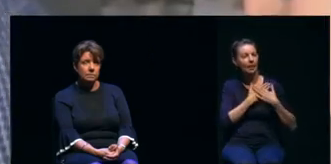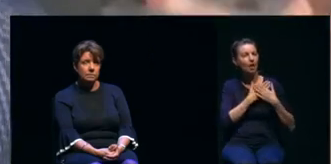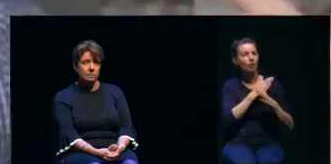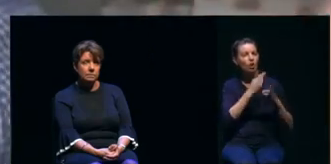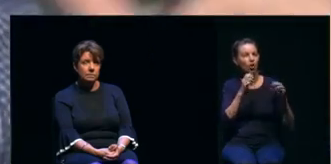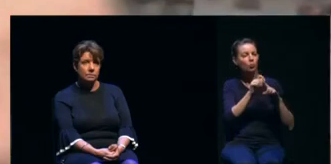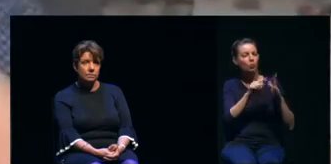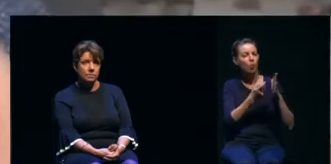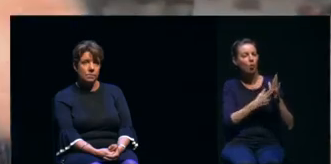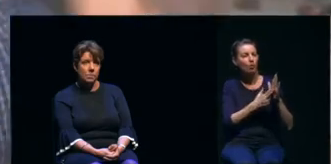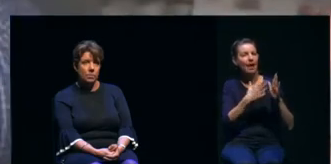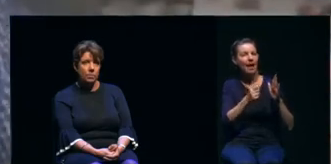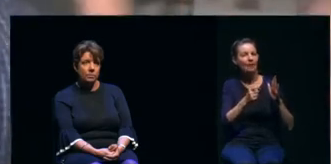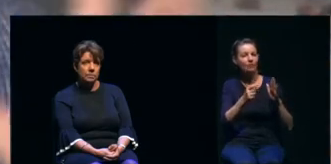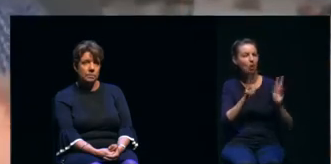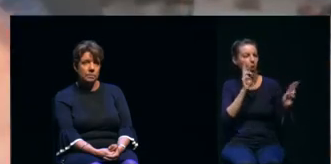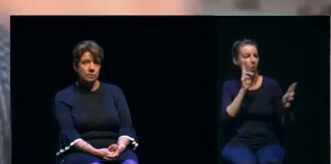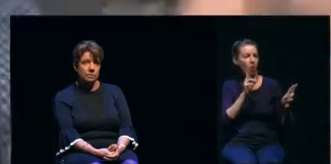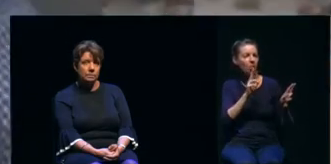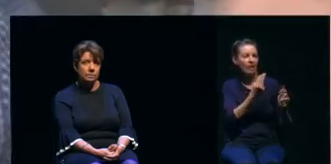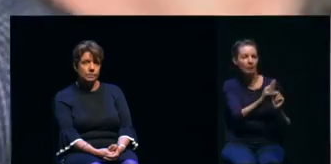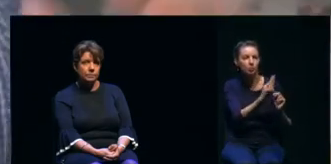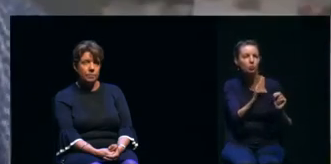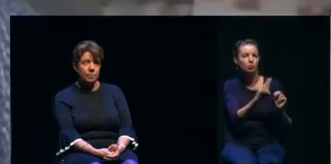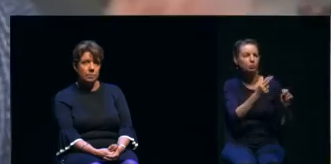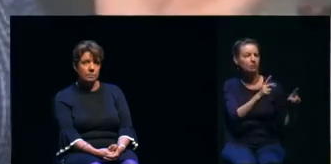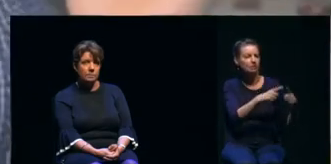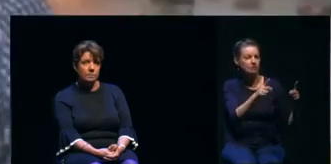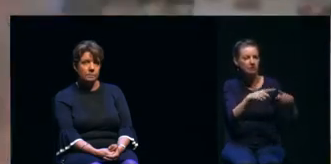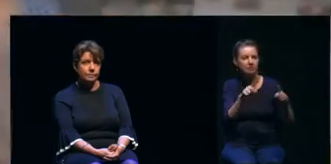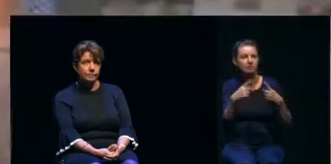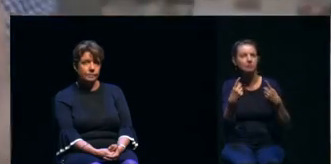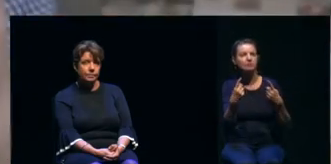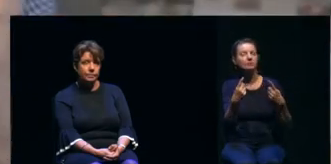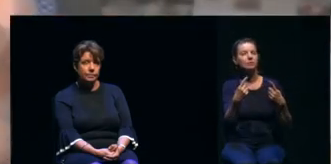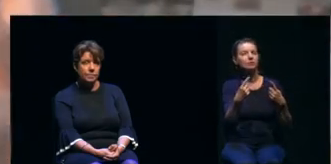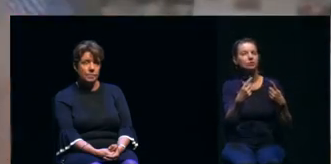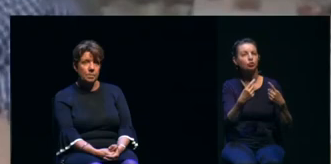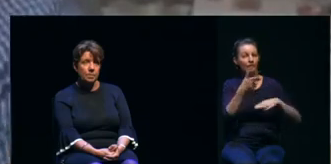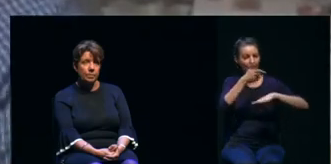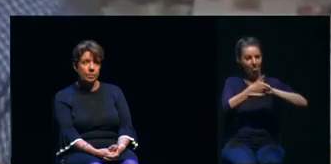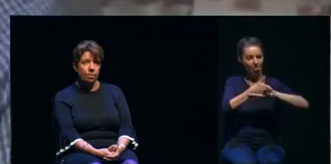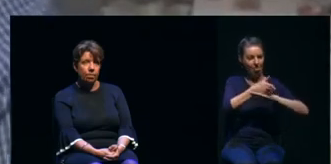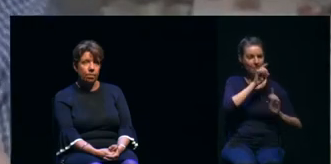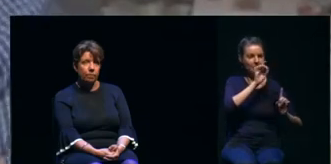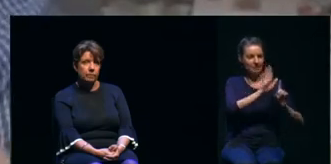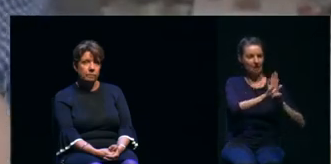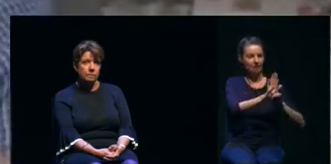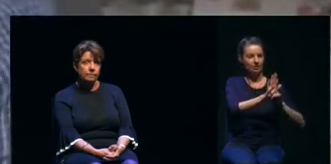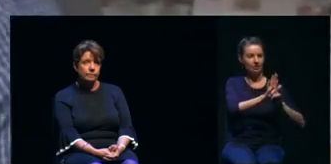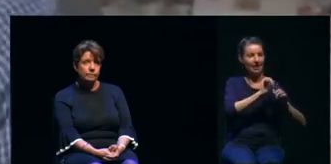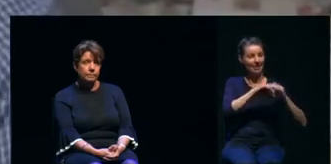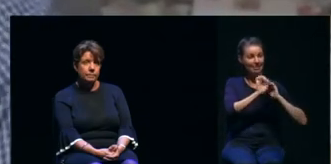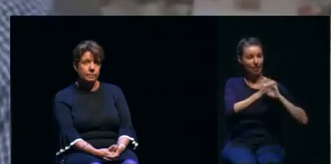normal couples with all different bodies, different shapes, different races, different kinks, like whatever it is you're into, to film themselves in loving relationships